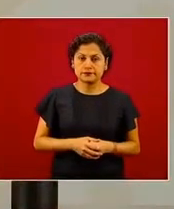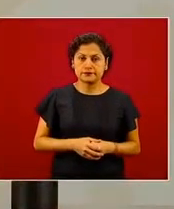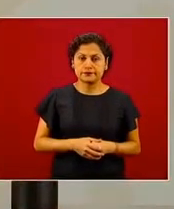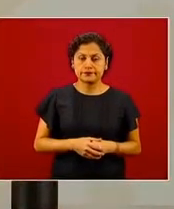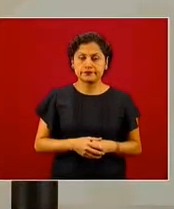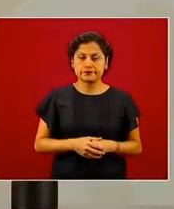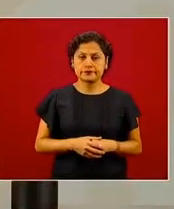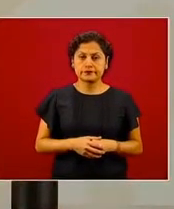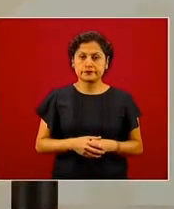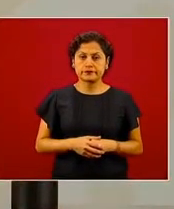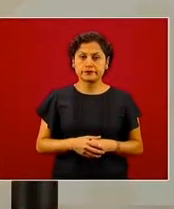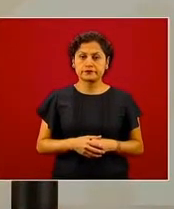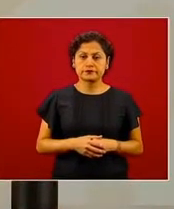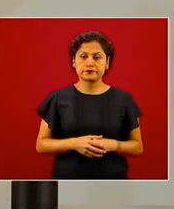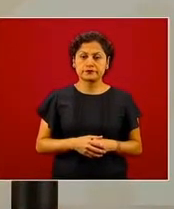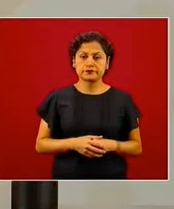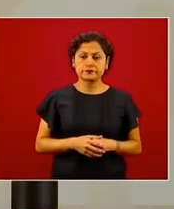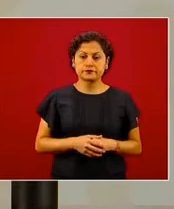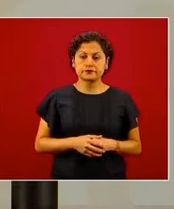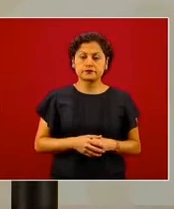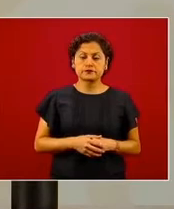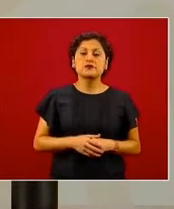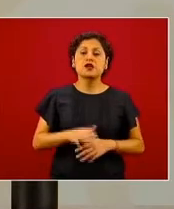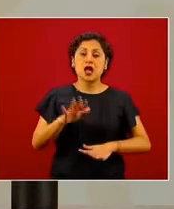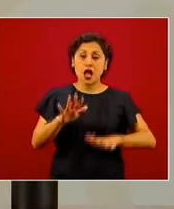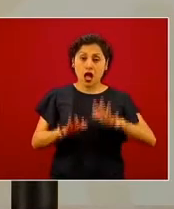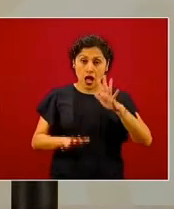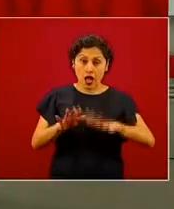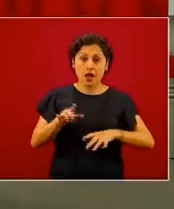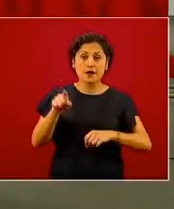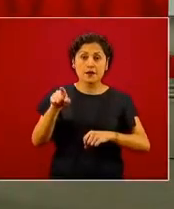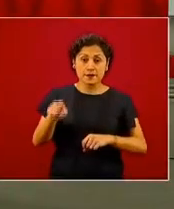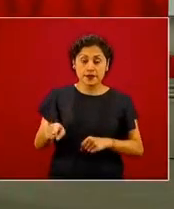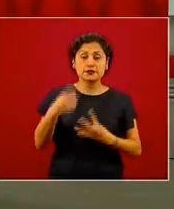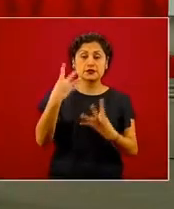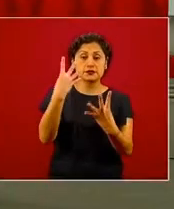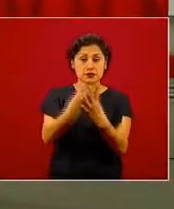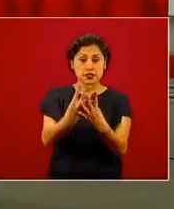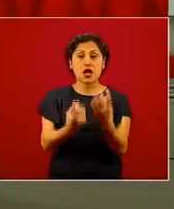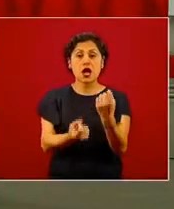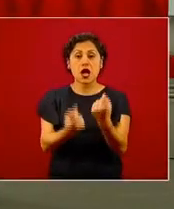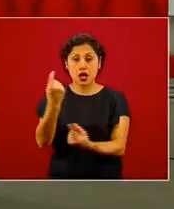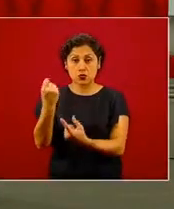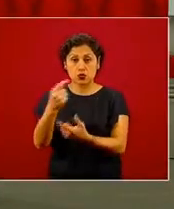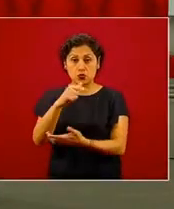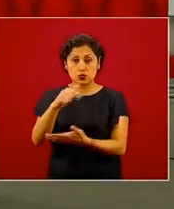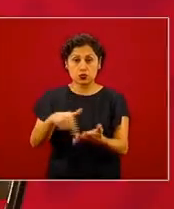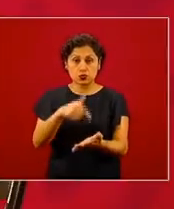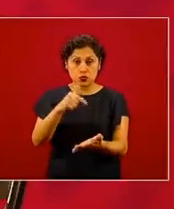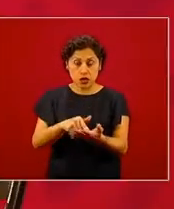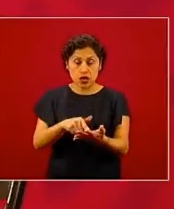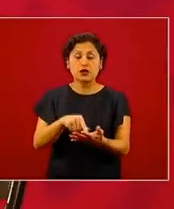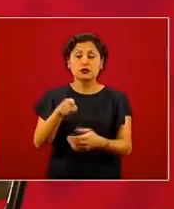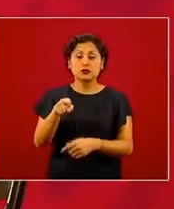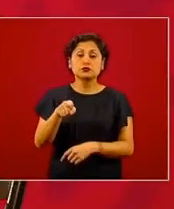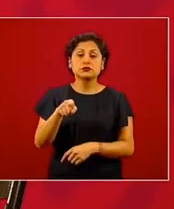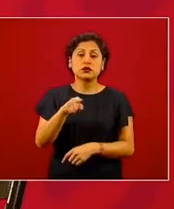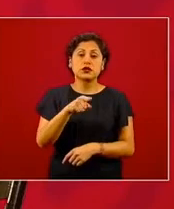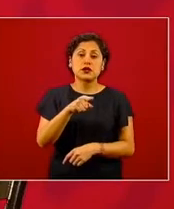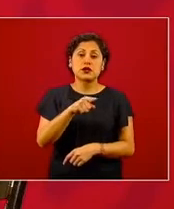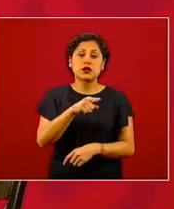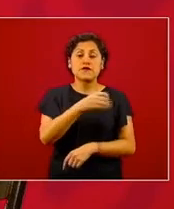In some circumstances, they have had to temporarily suspend visits to these detention